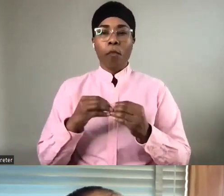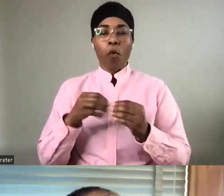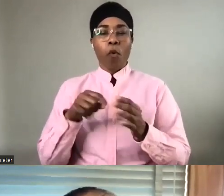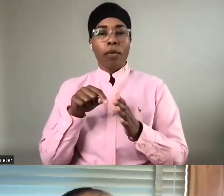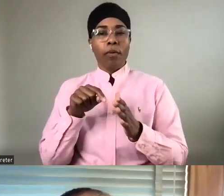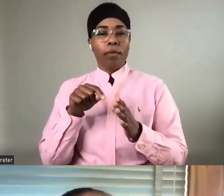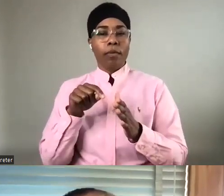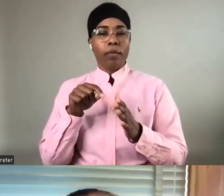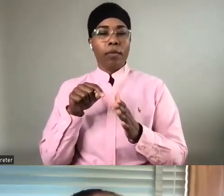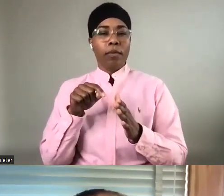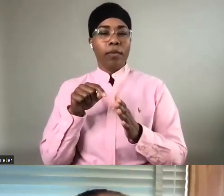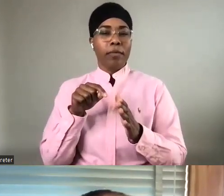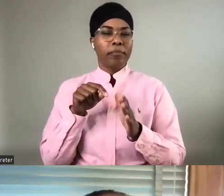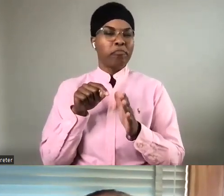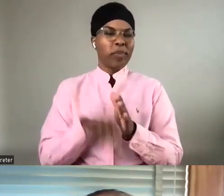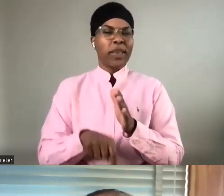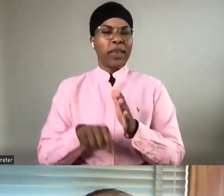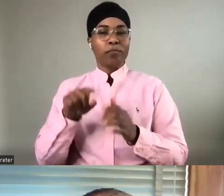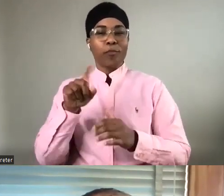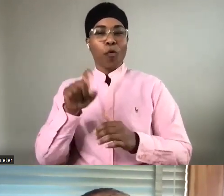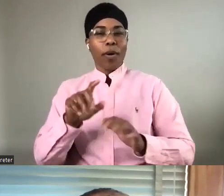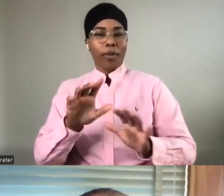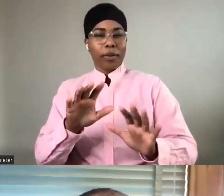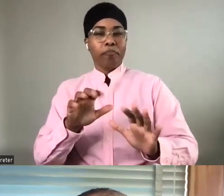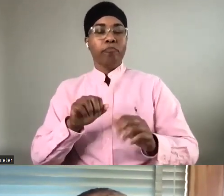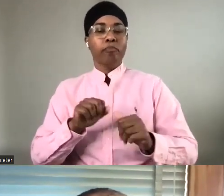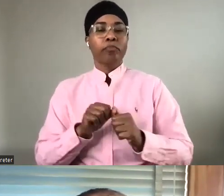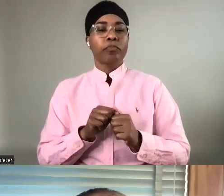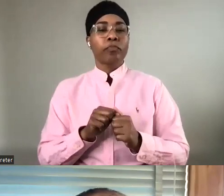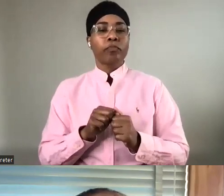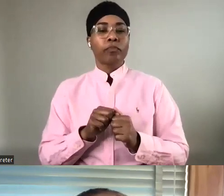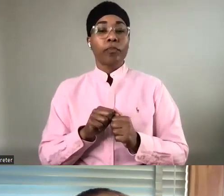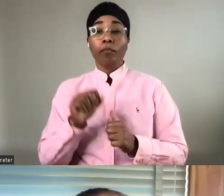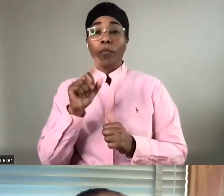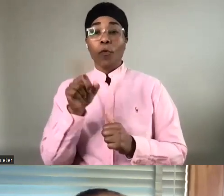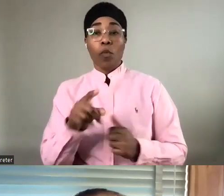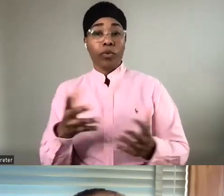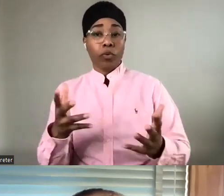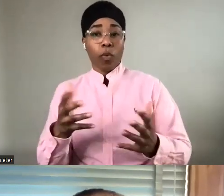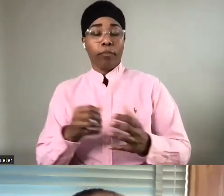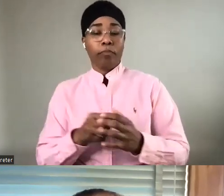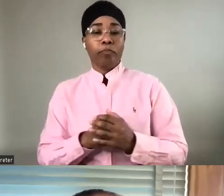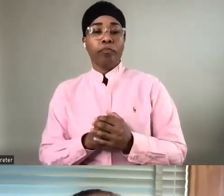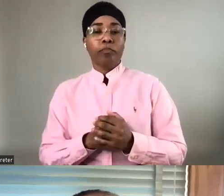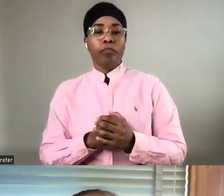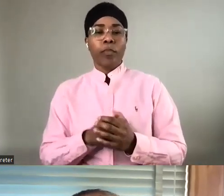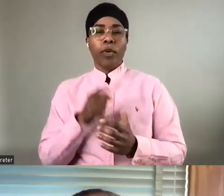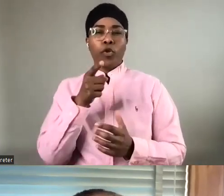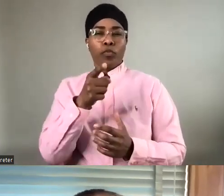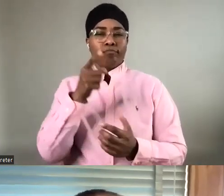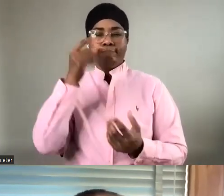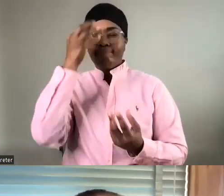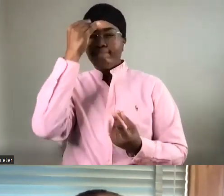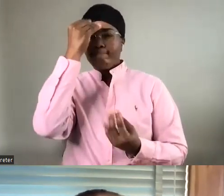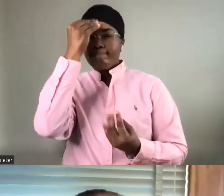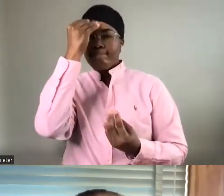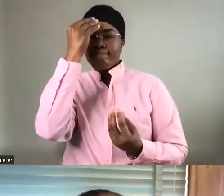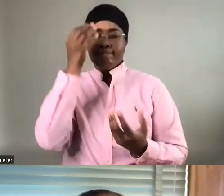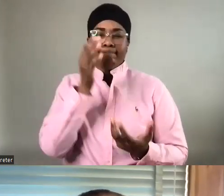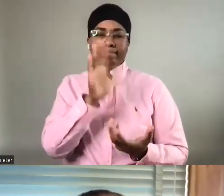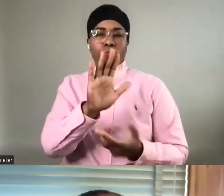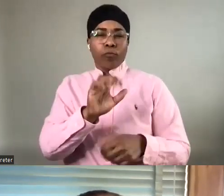meaty question. So when you're thinking about your work, what